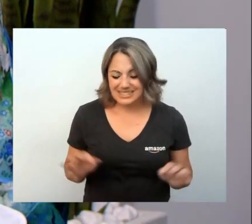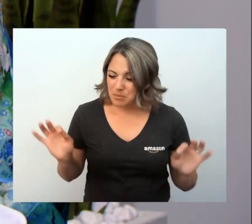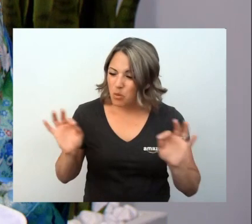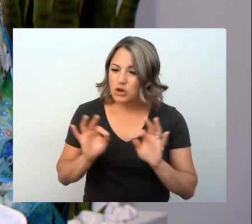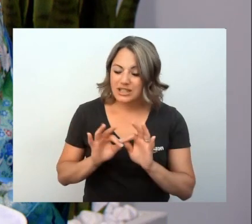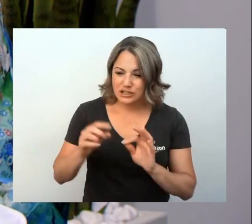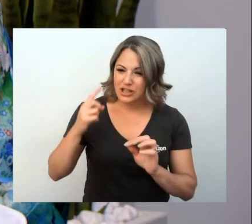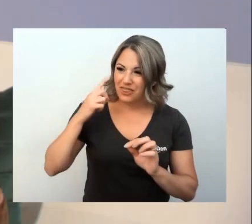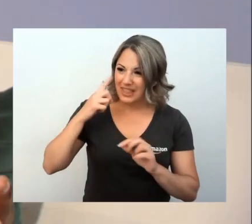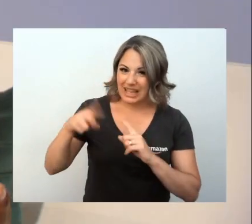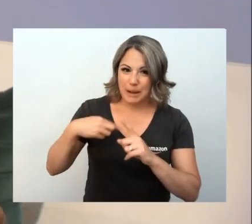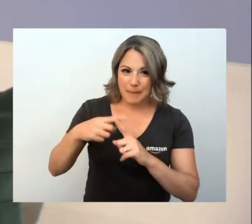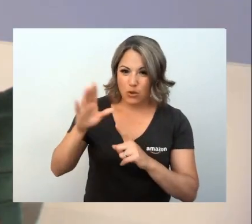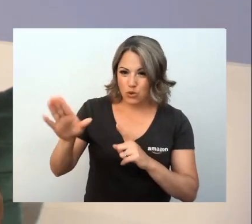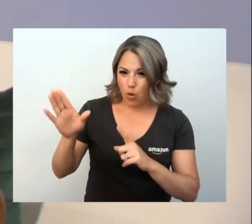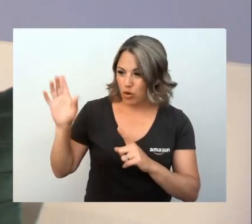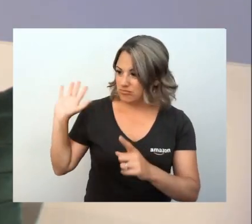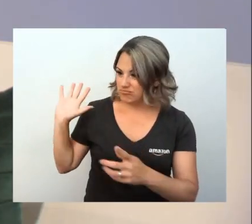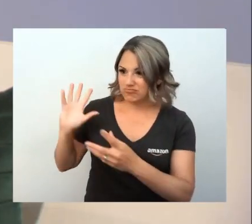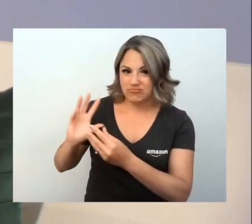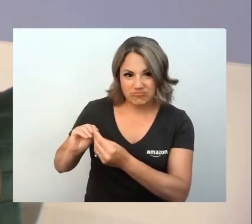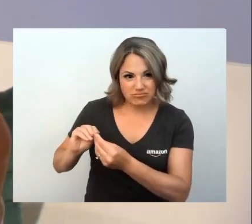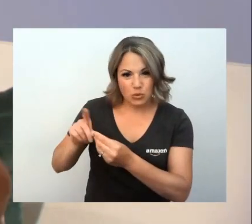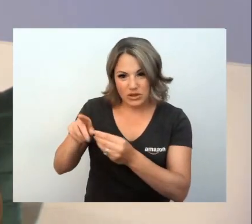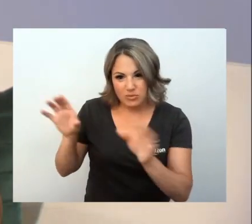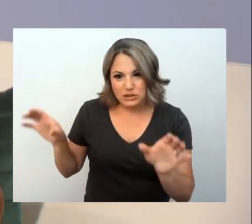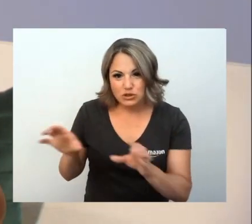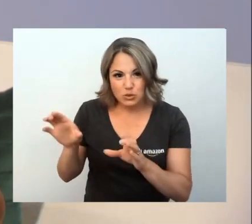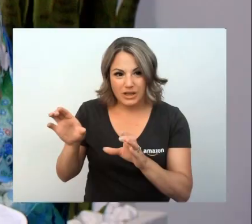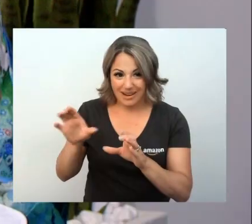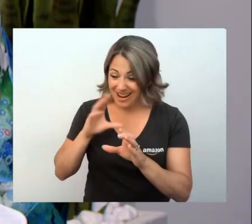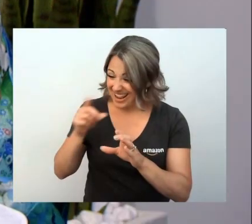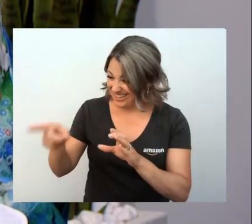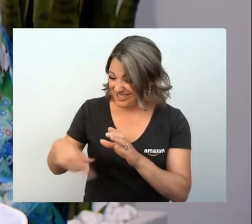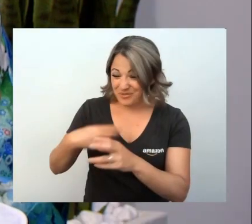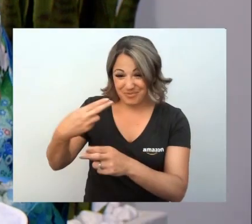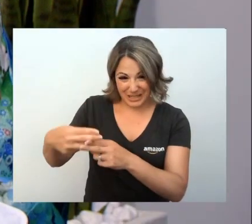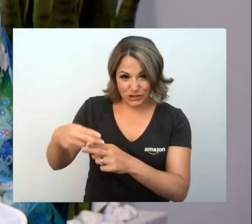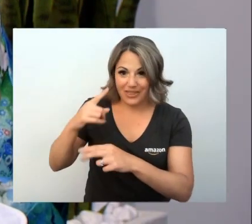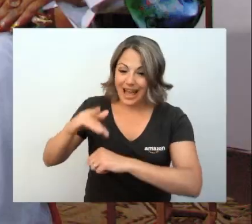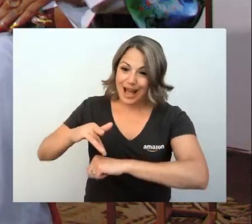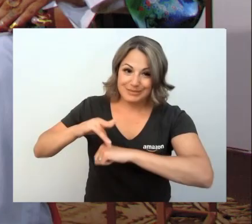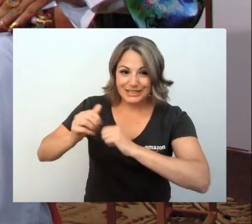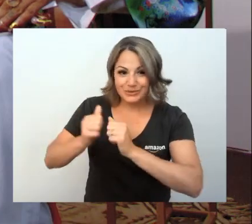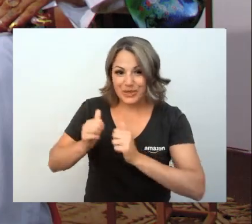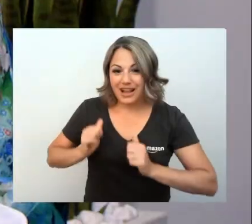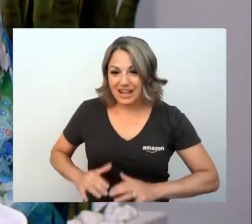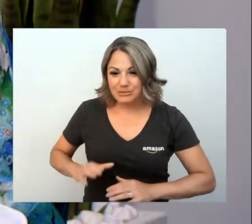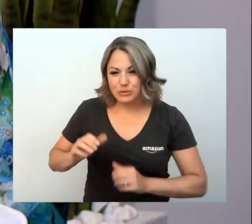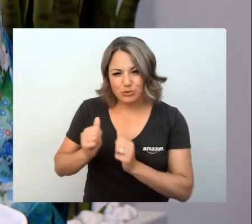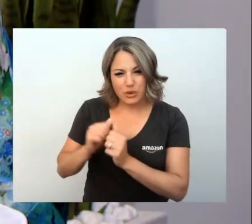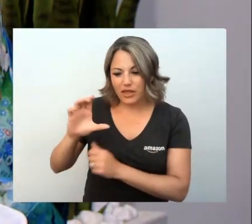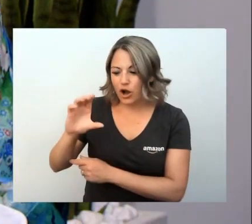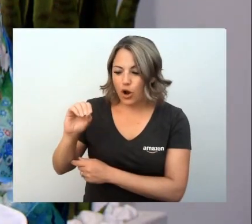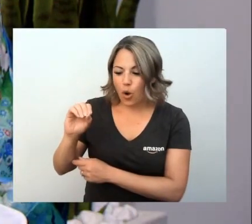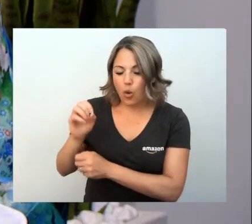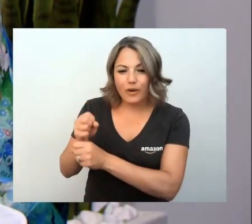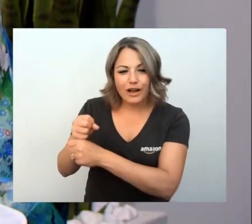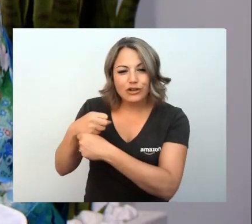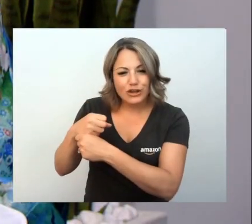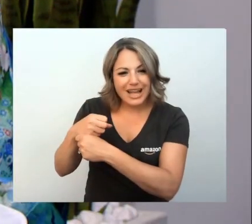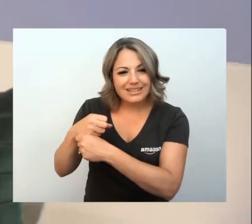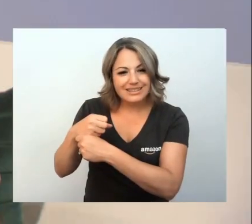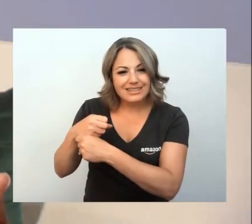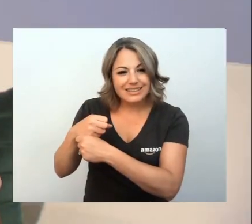you have done in your past, you know, how you are obsessing over your customers by co-creating. So as